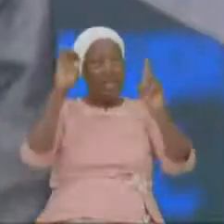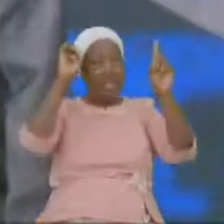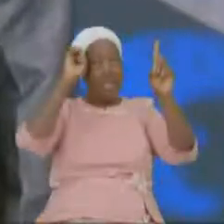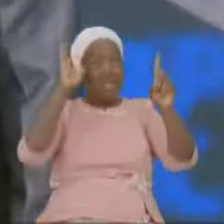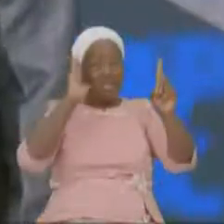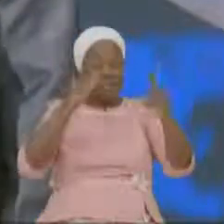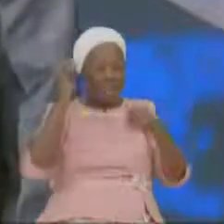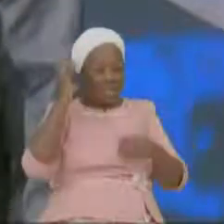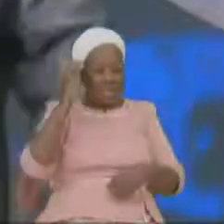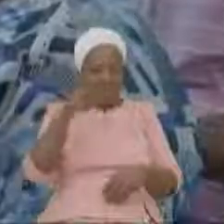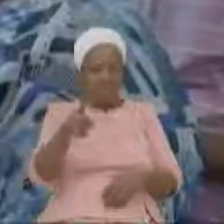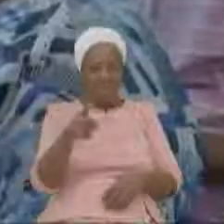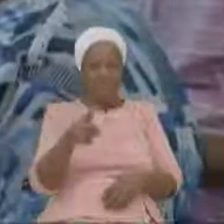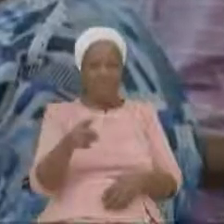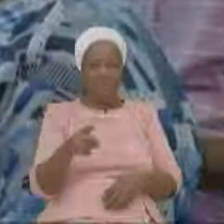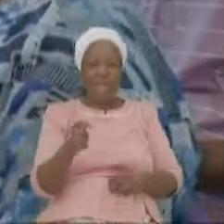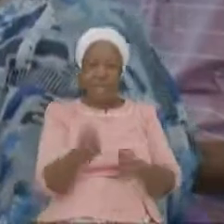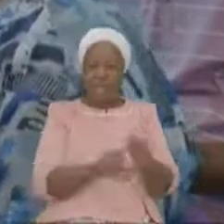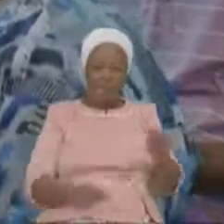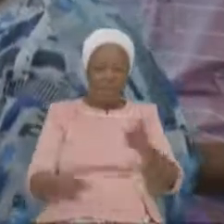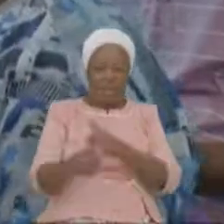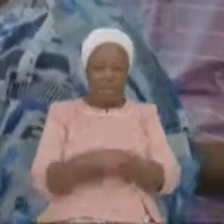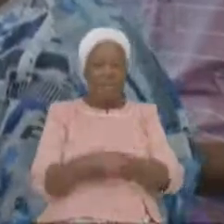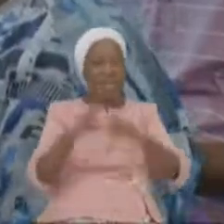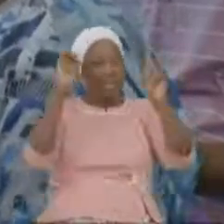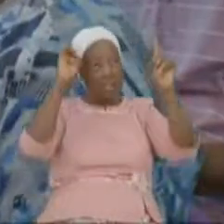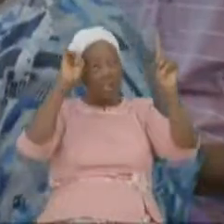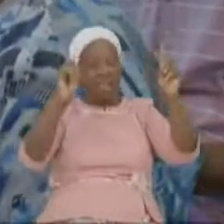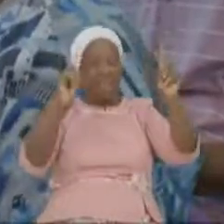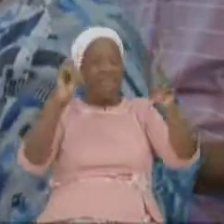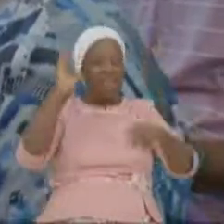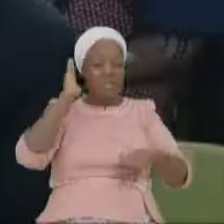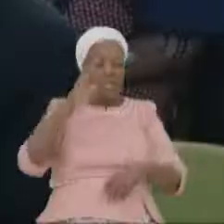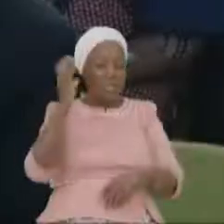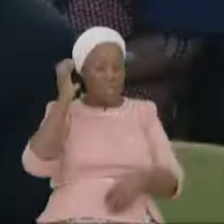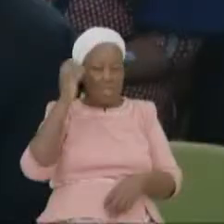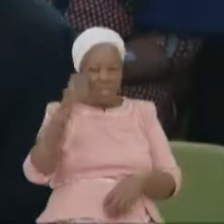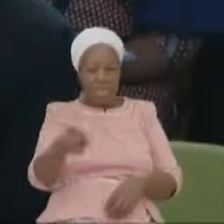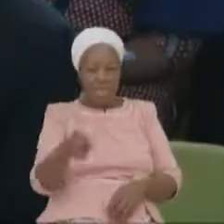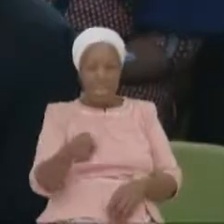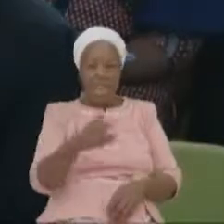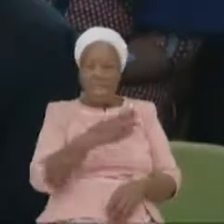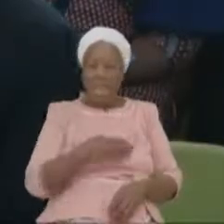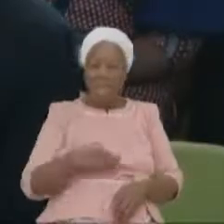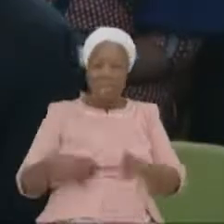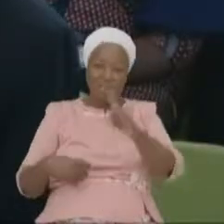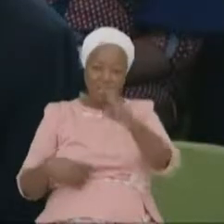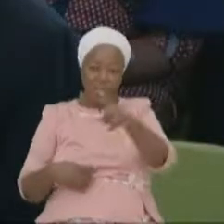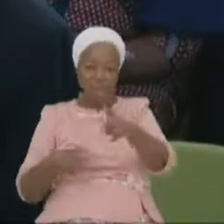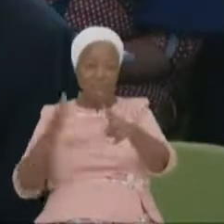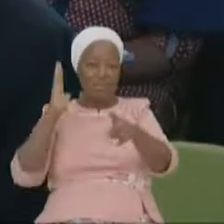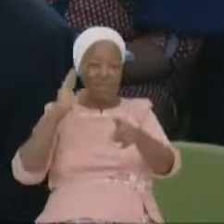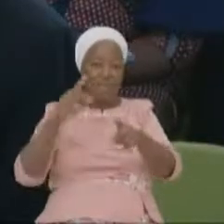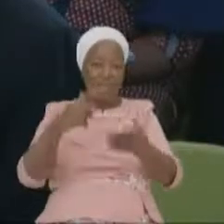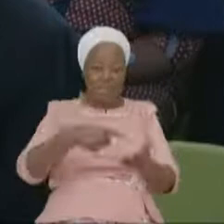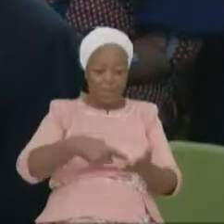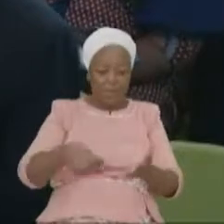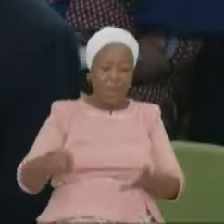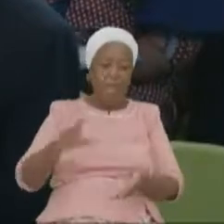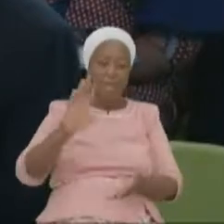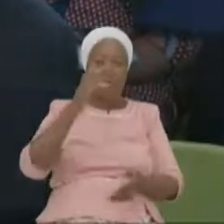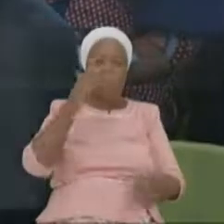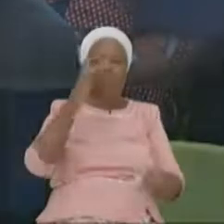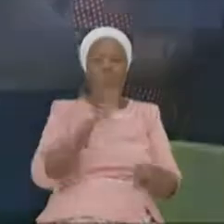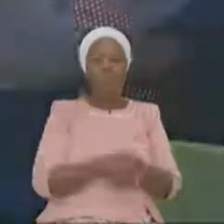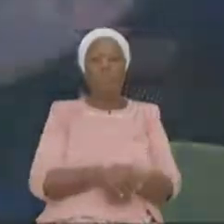hear thee. Every day he shall hear thee, and thou shalt pay thy